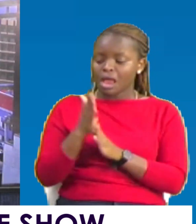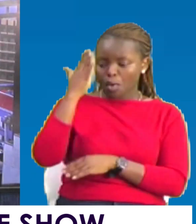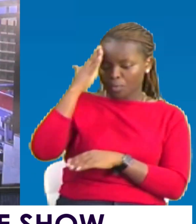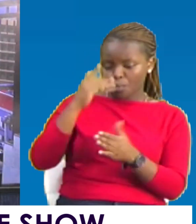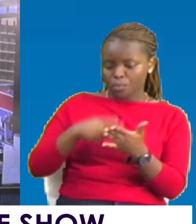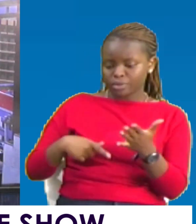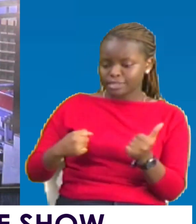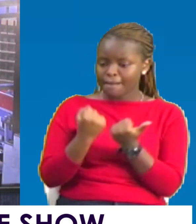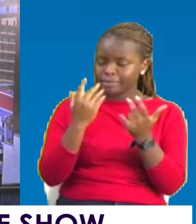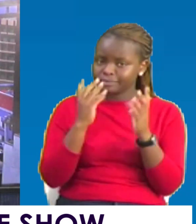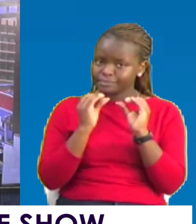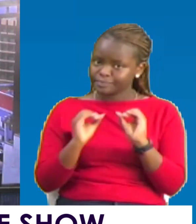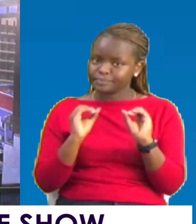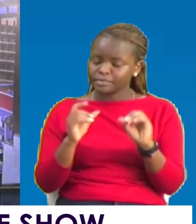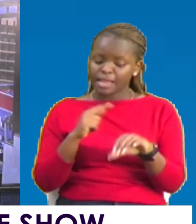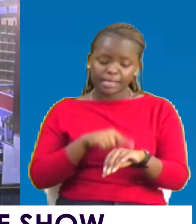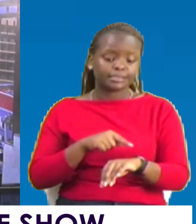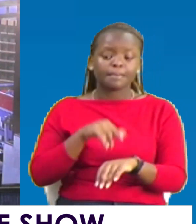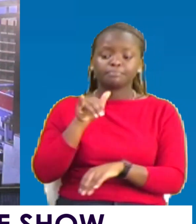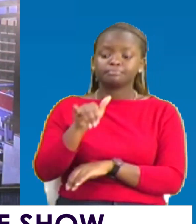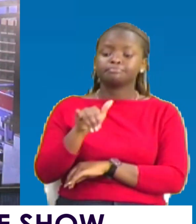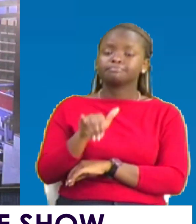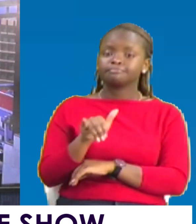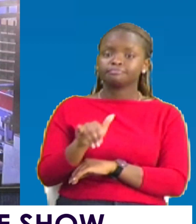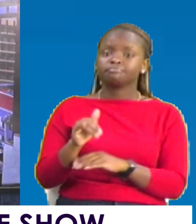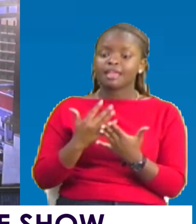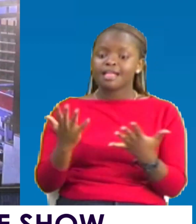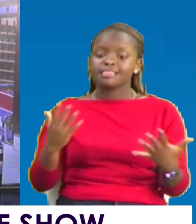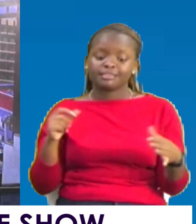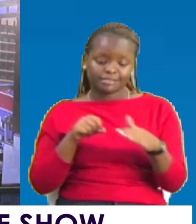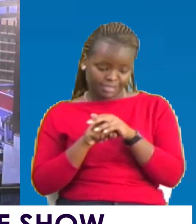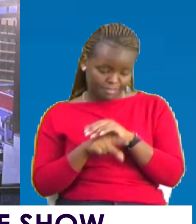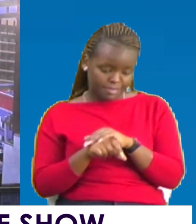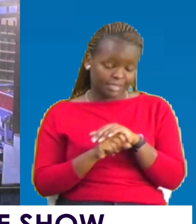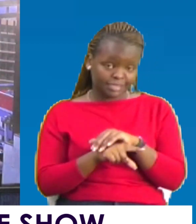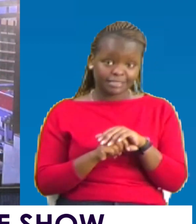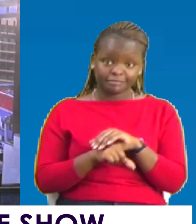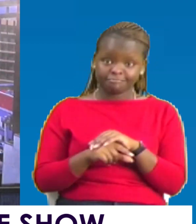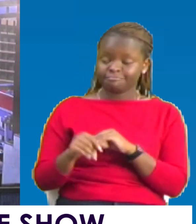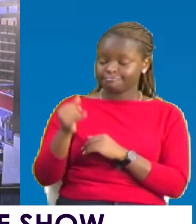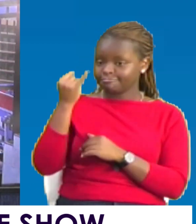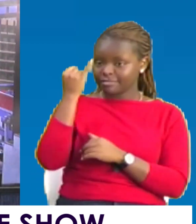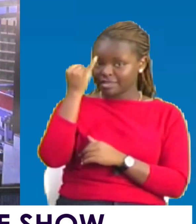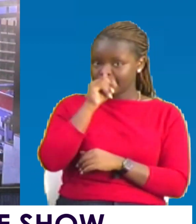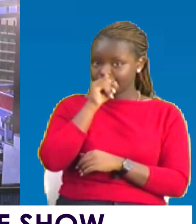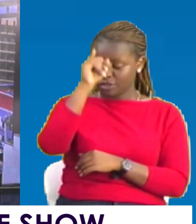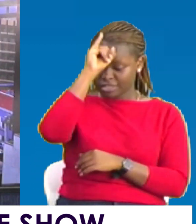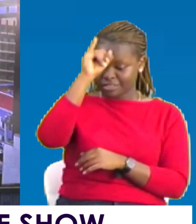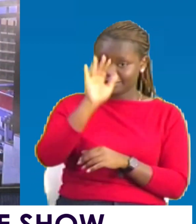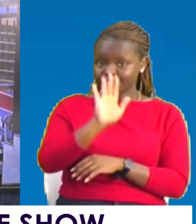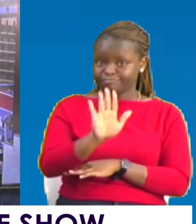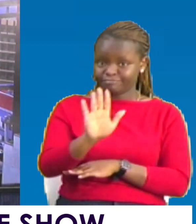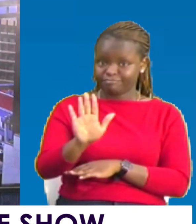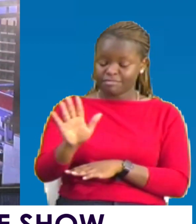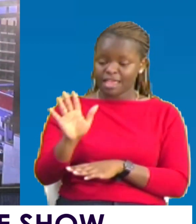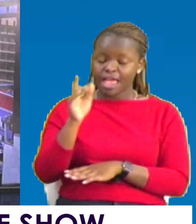place. You know, when you are at that place, there are things that may be planted in your ignorance. You need to be alert of some